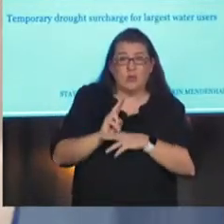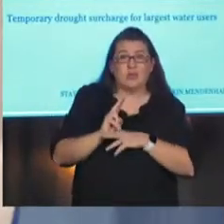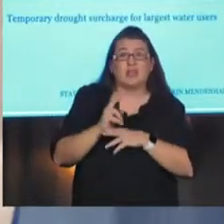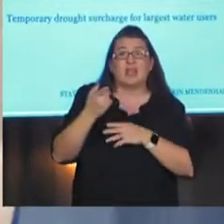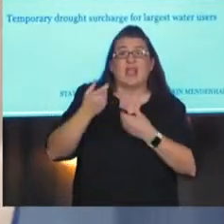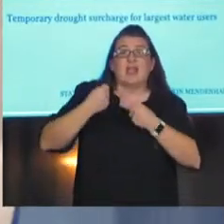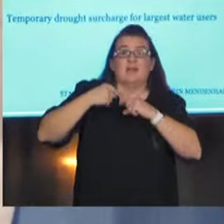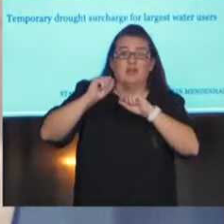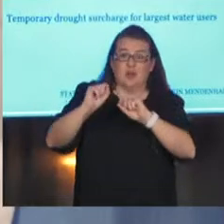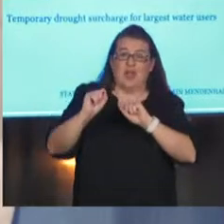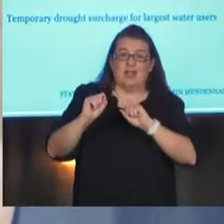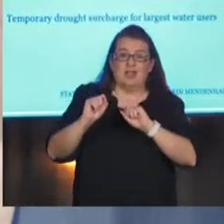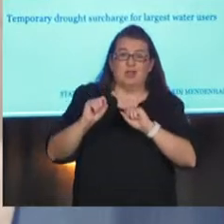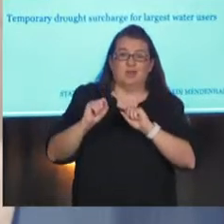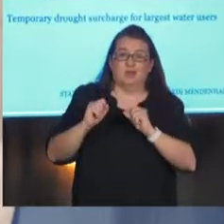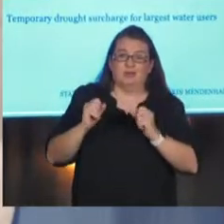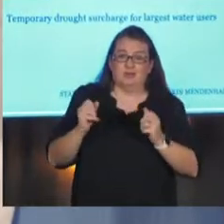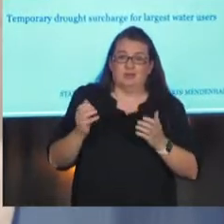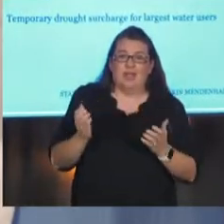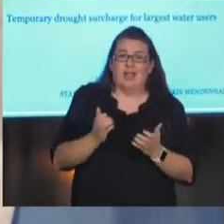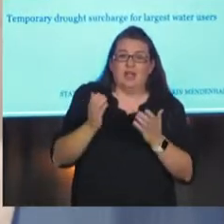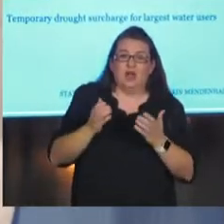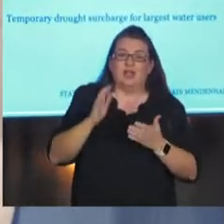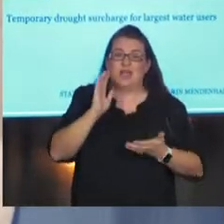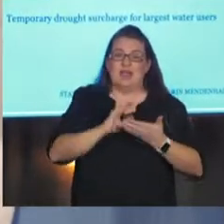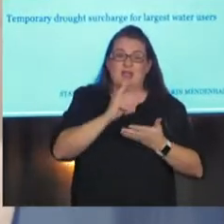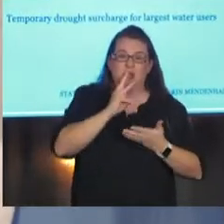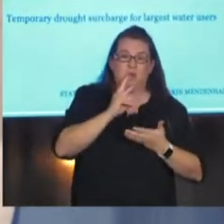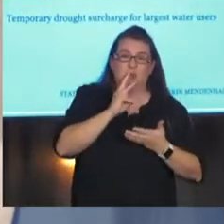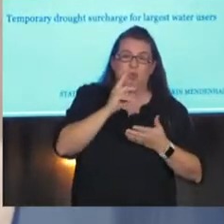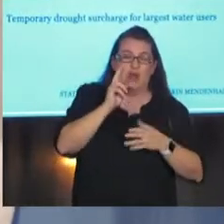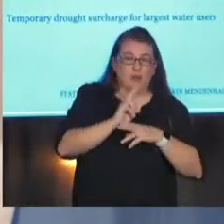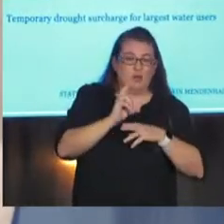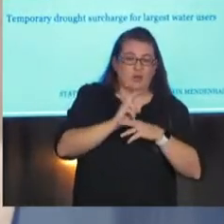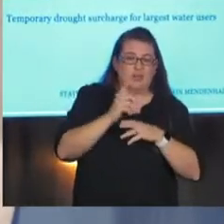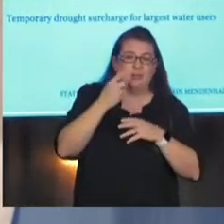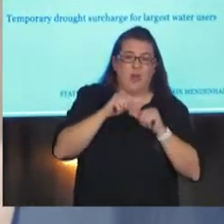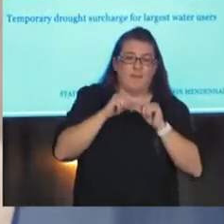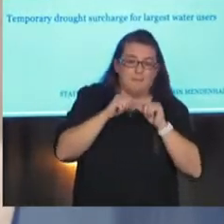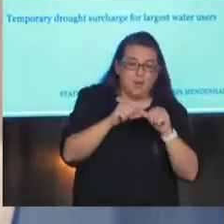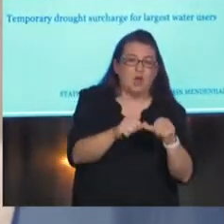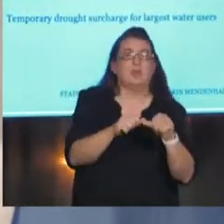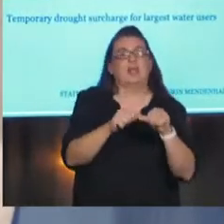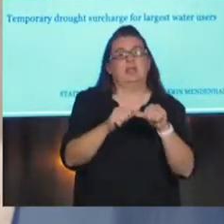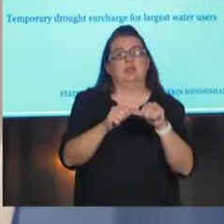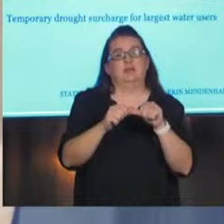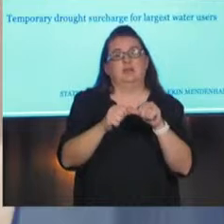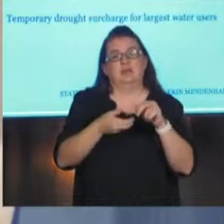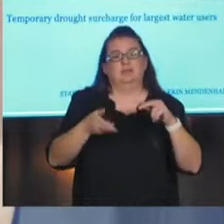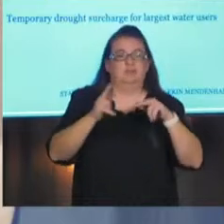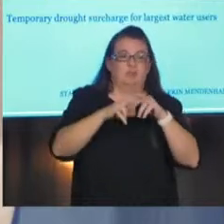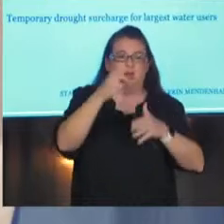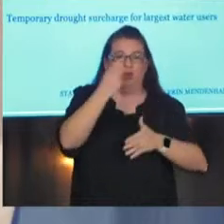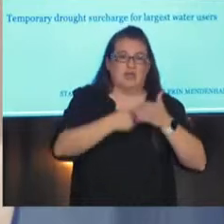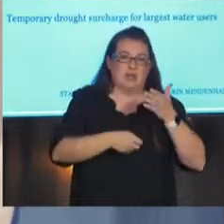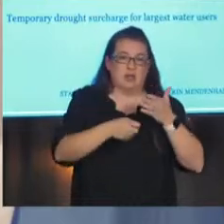have tried to discourage usage through significant and permanent across-the-board increases that leave users no financial choice.